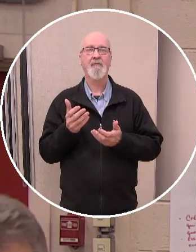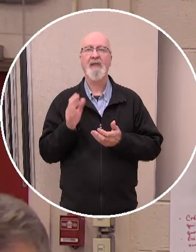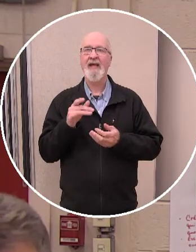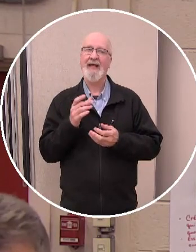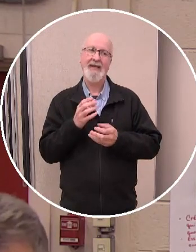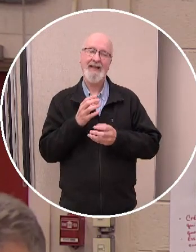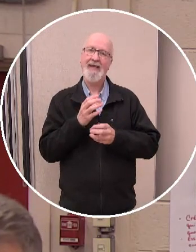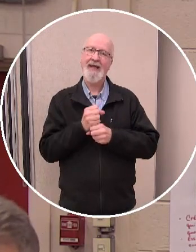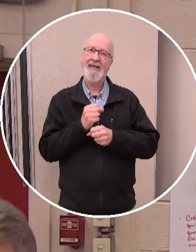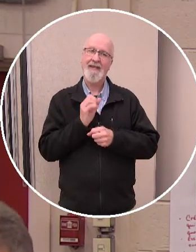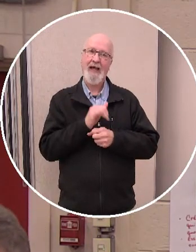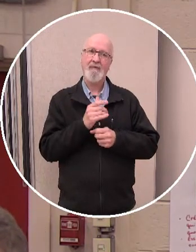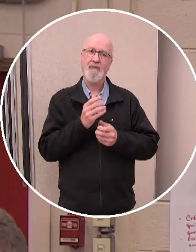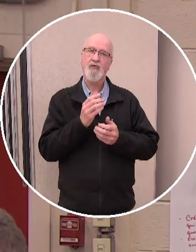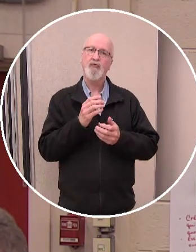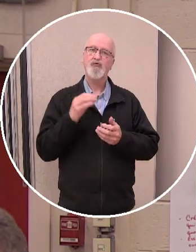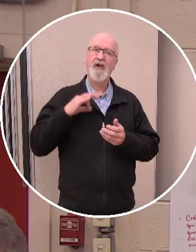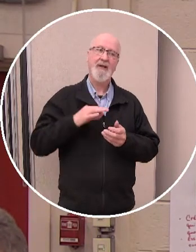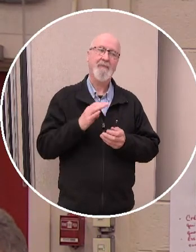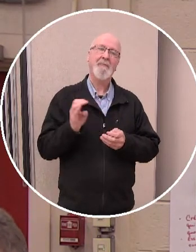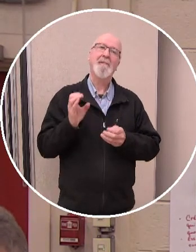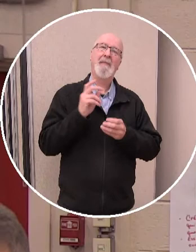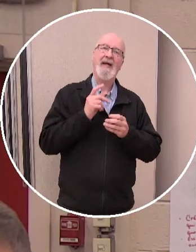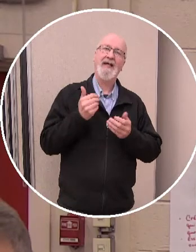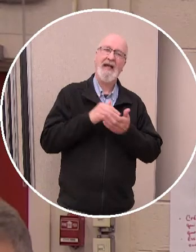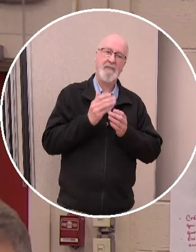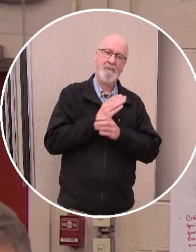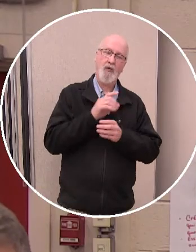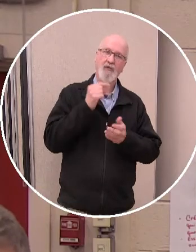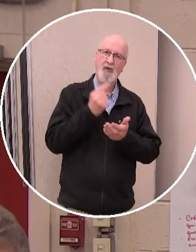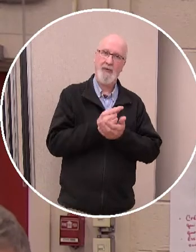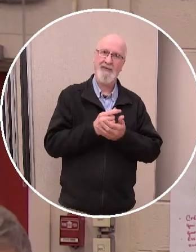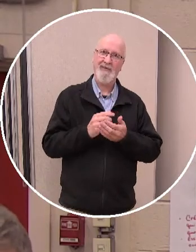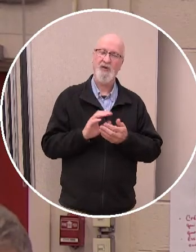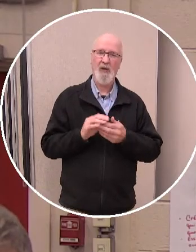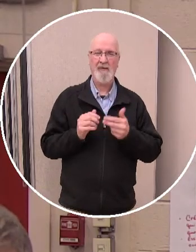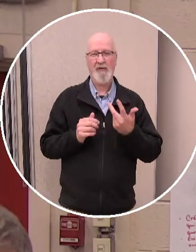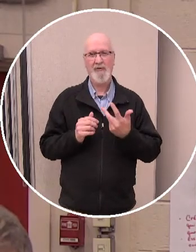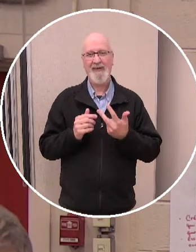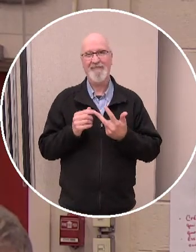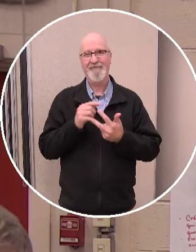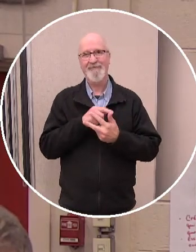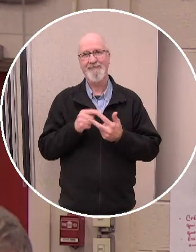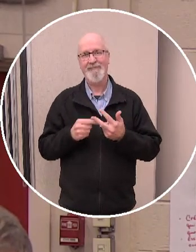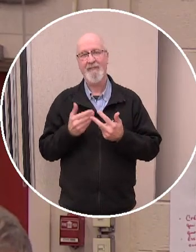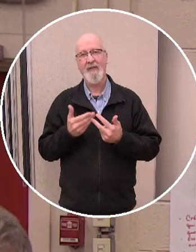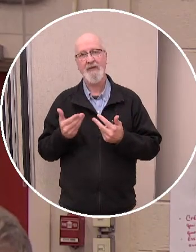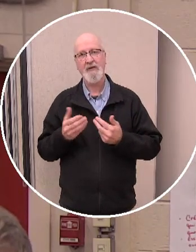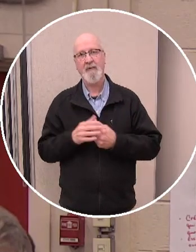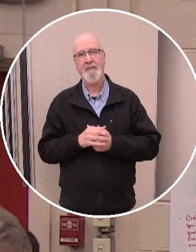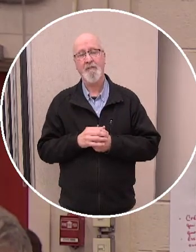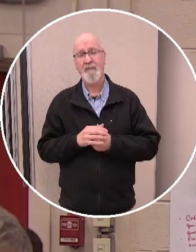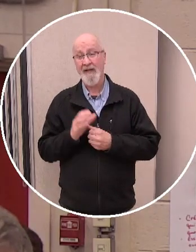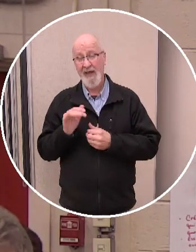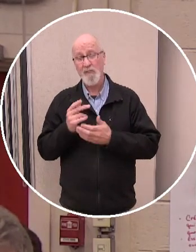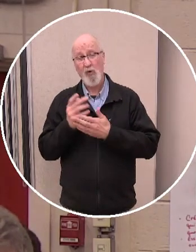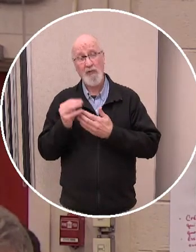get that before they graduate. Those are the three main items. It's aimed